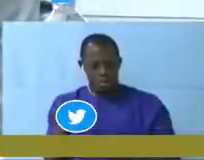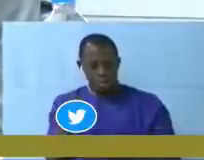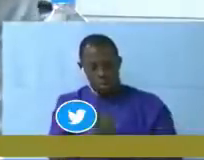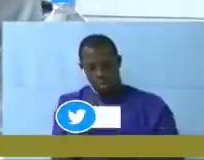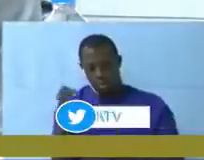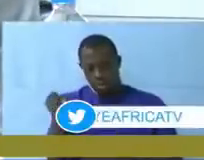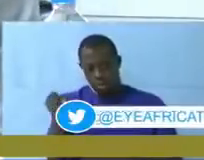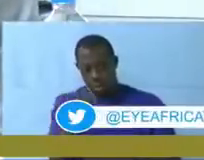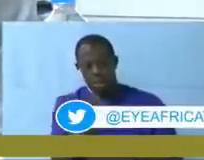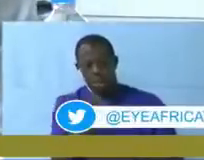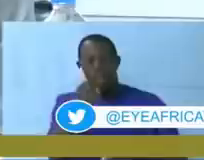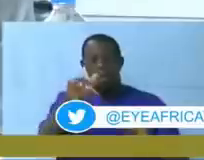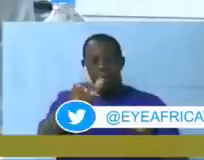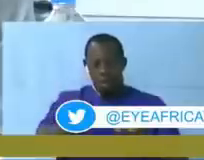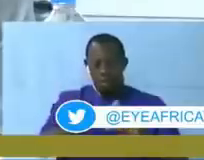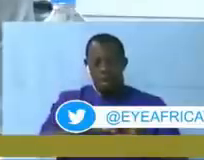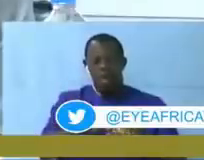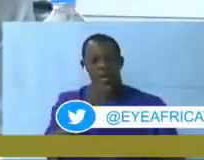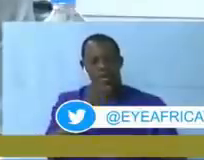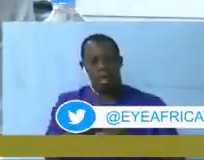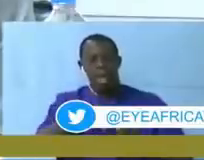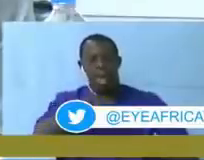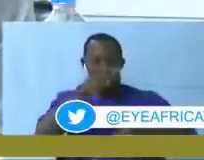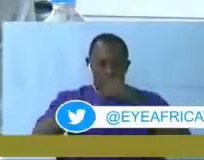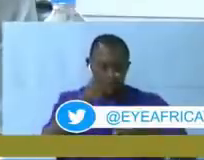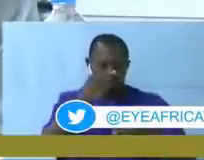to bolster maybe